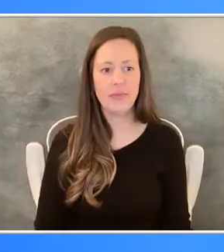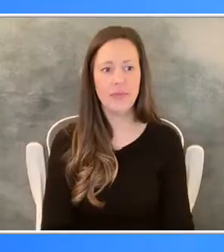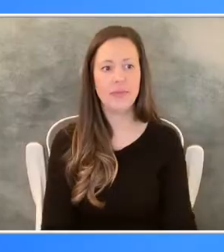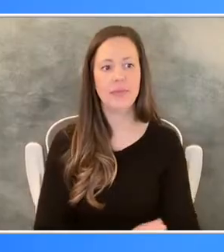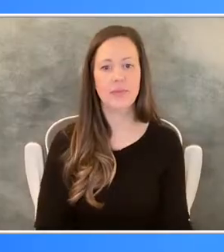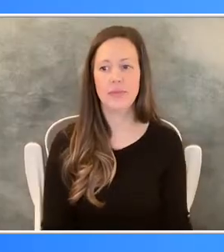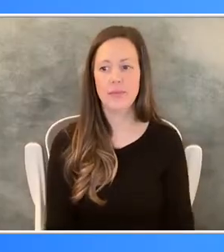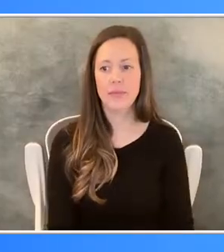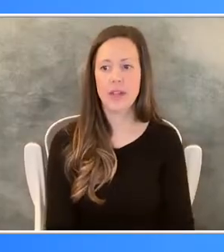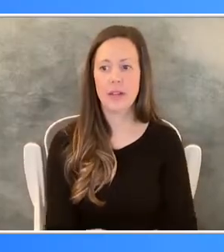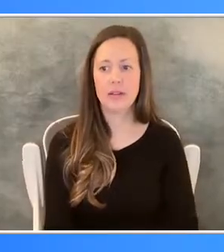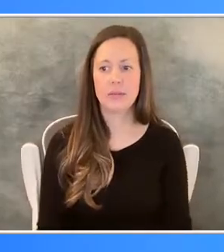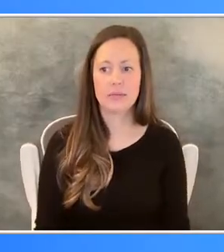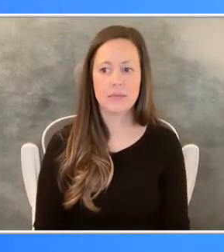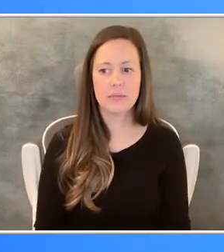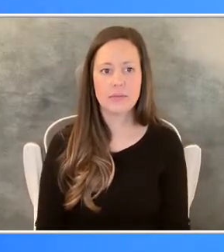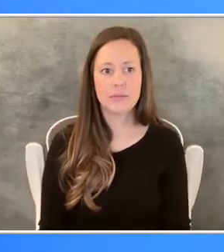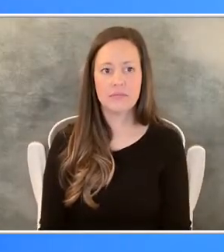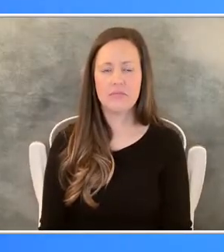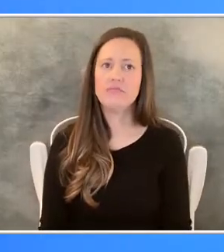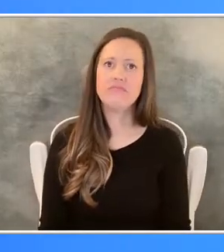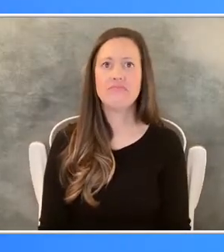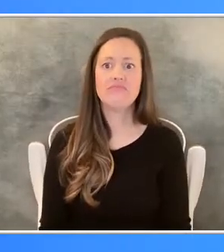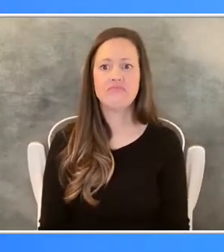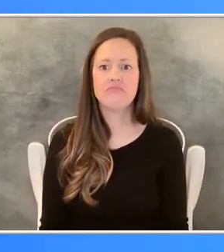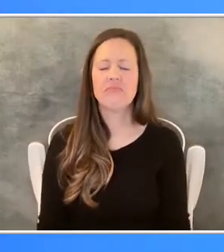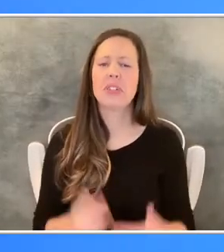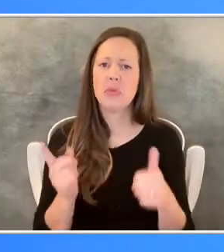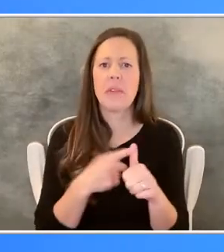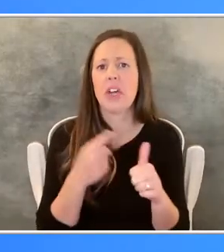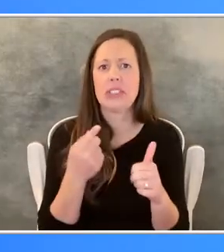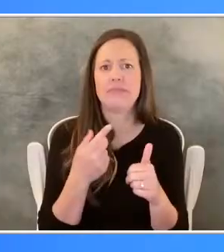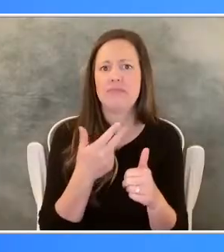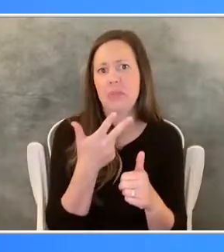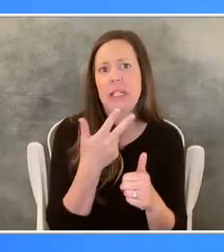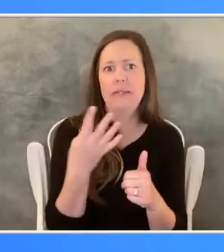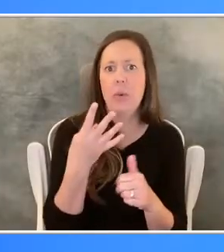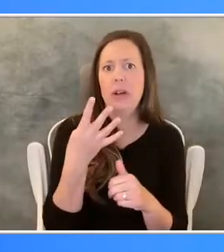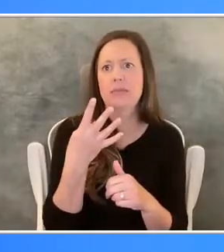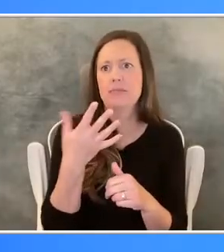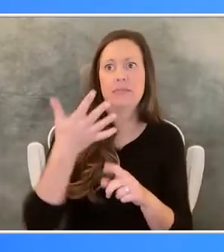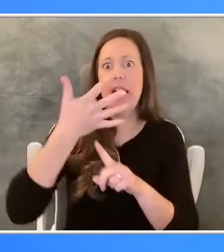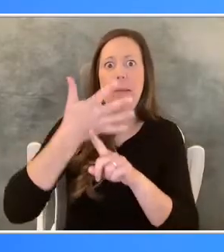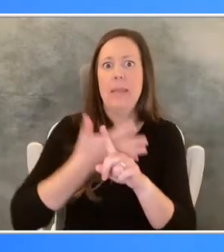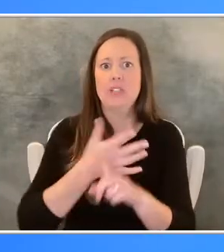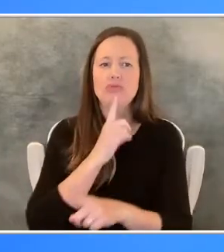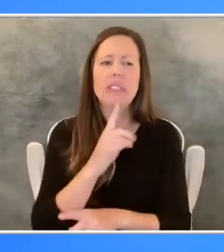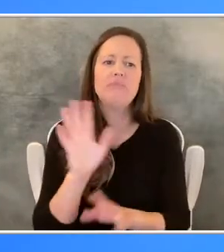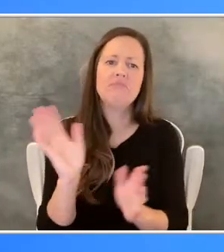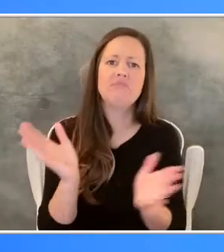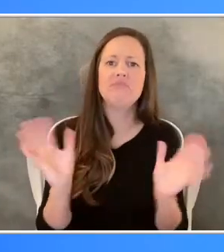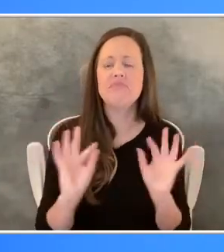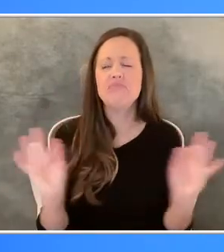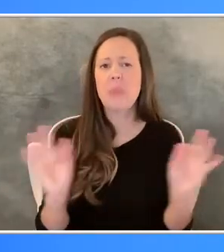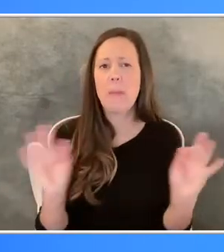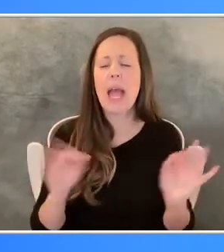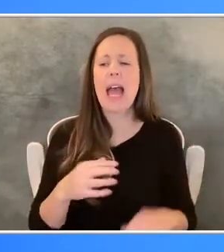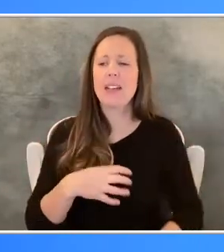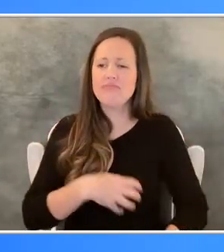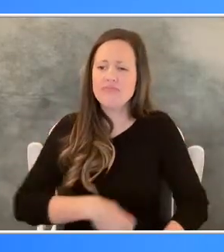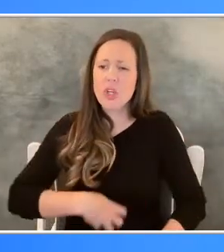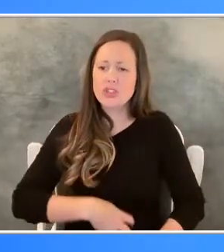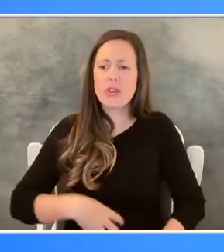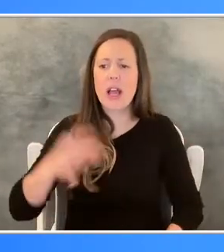know, 3 or 4 or 5 months, wasn't too bad. Some nausea. Of course, I lost my hair. I think the worst